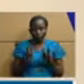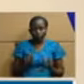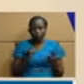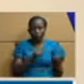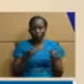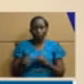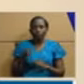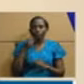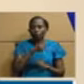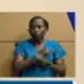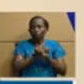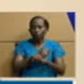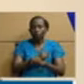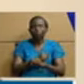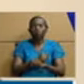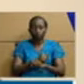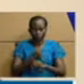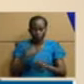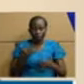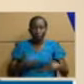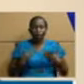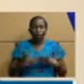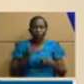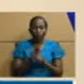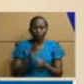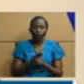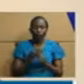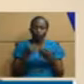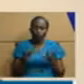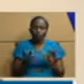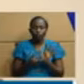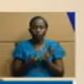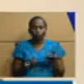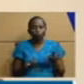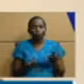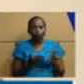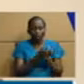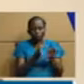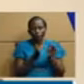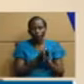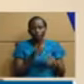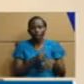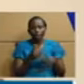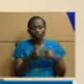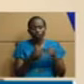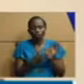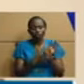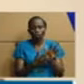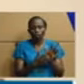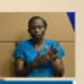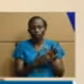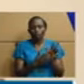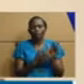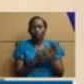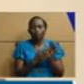and I'm glad to know that much of it has been highlighted in the intro part. So really,